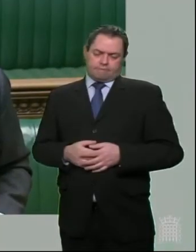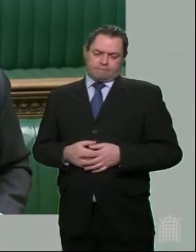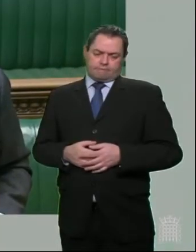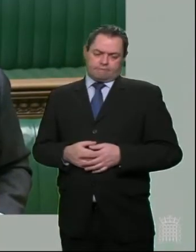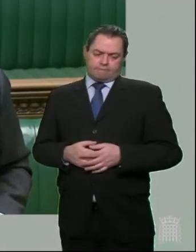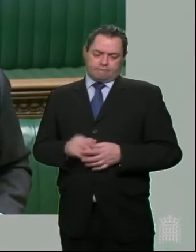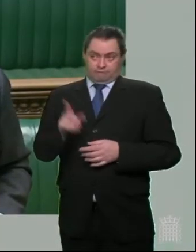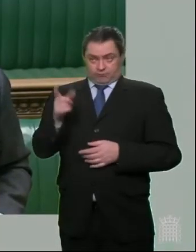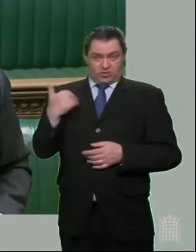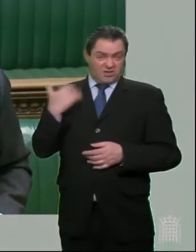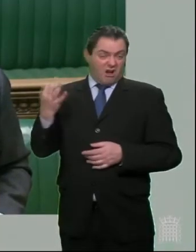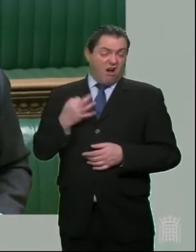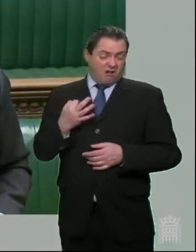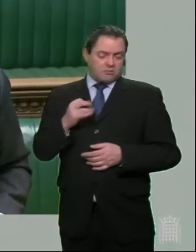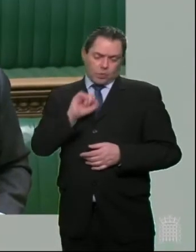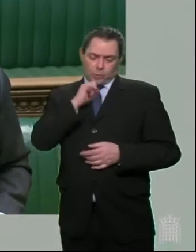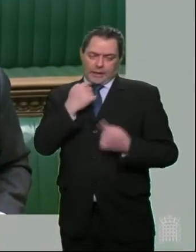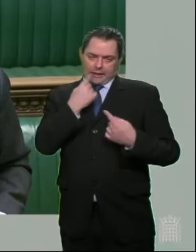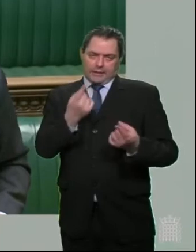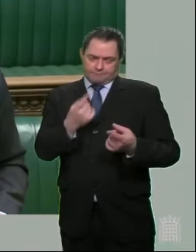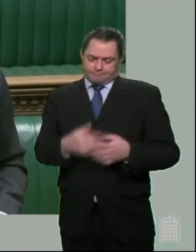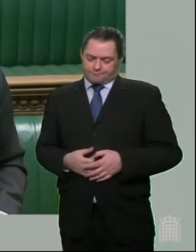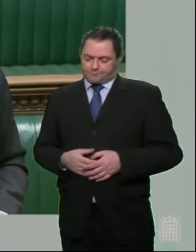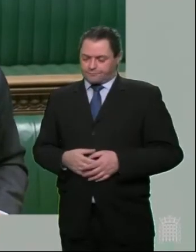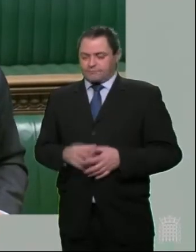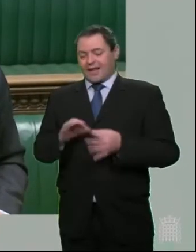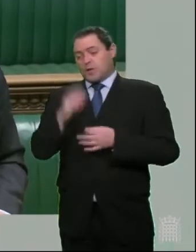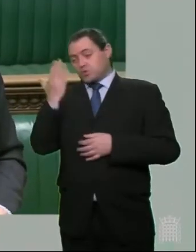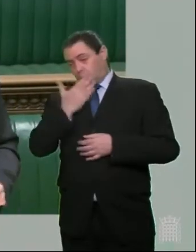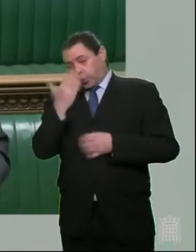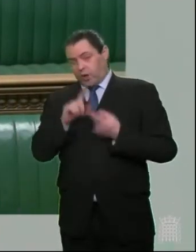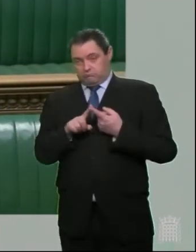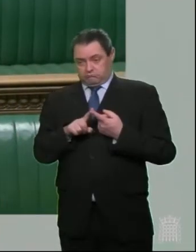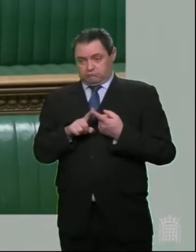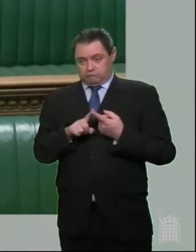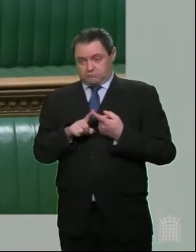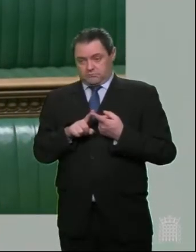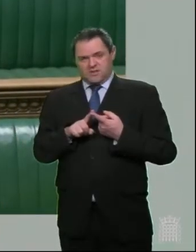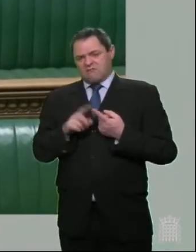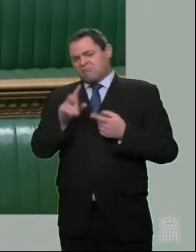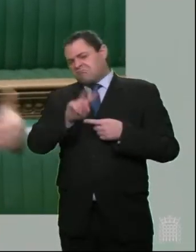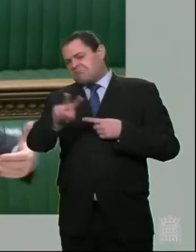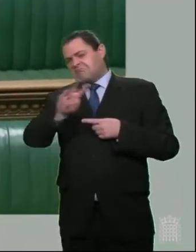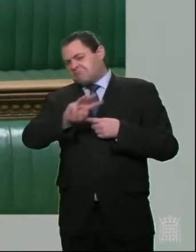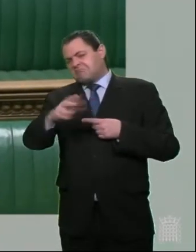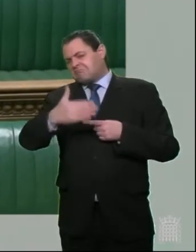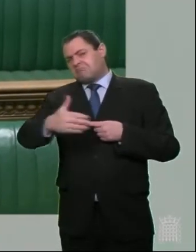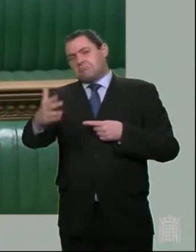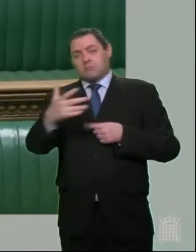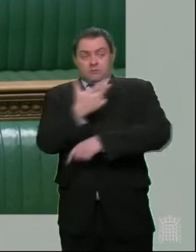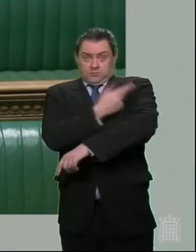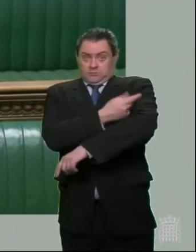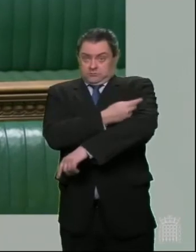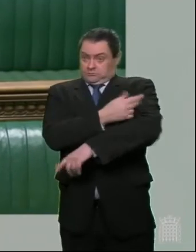honourable friend, my right honourable friend, would like to know about schools, our approach to schools. But then, in the course of the next few weeks, assuming the vaccine